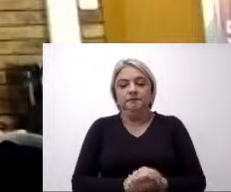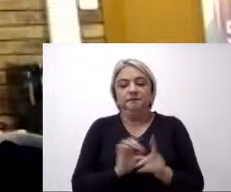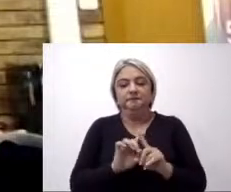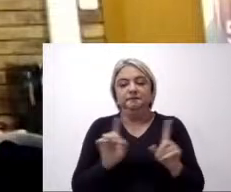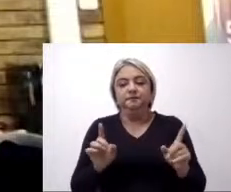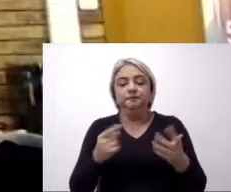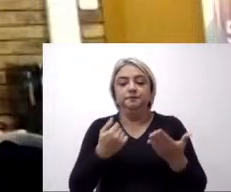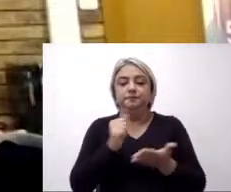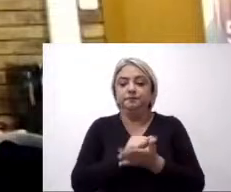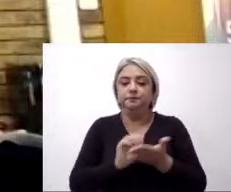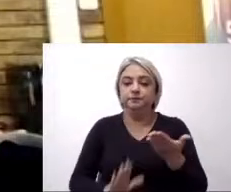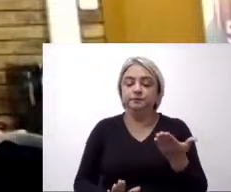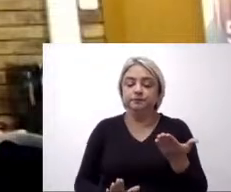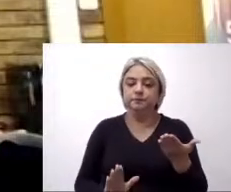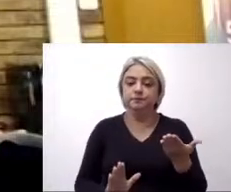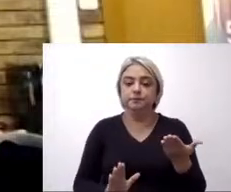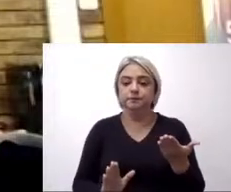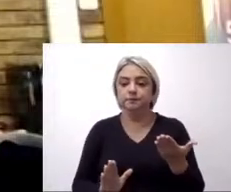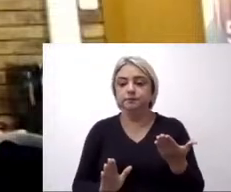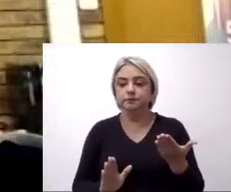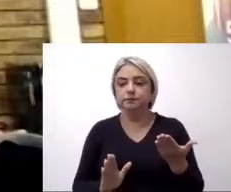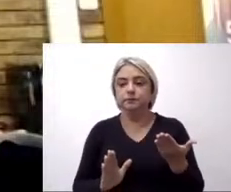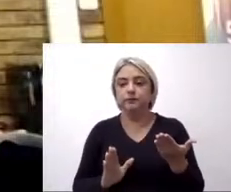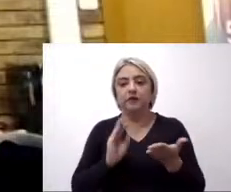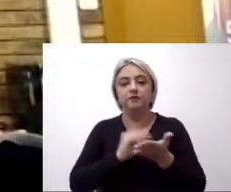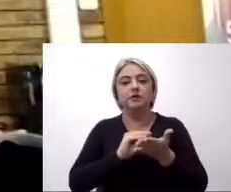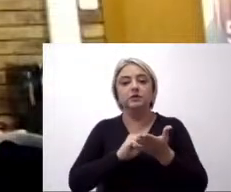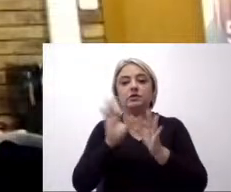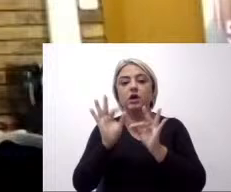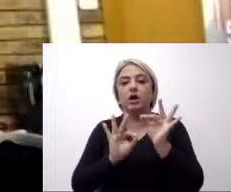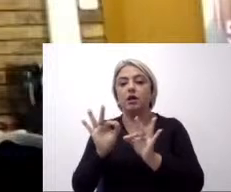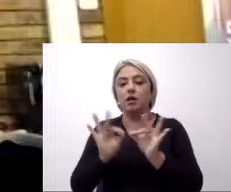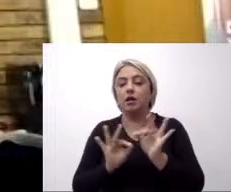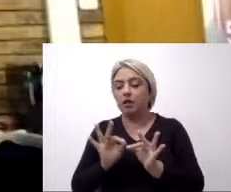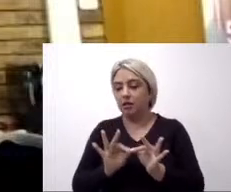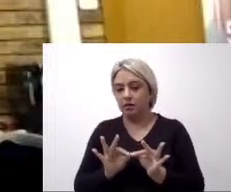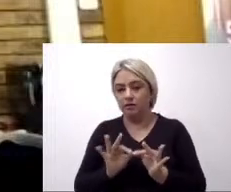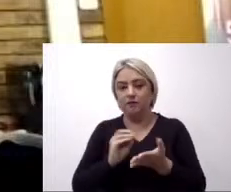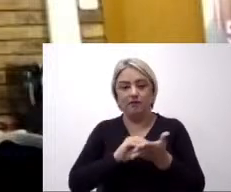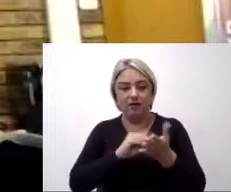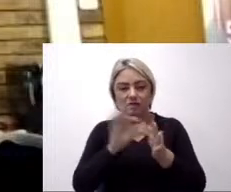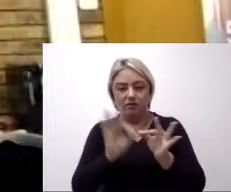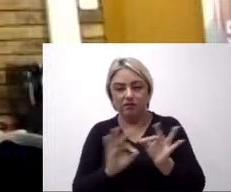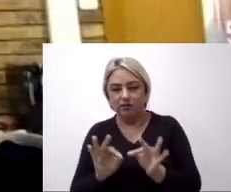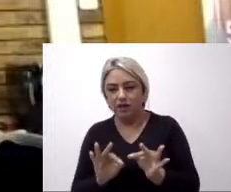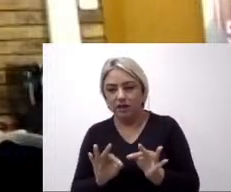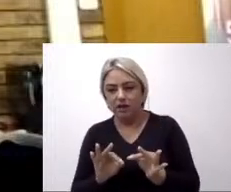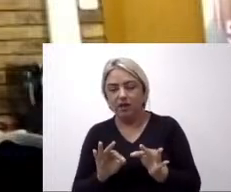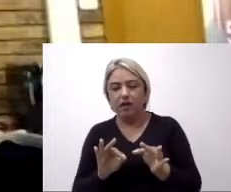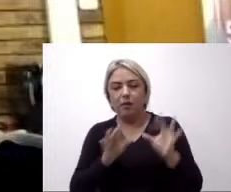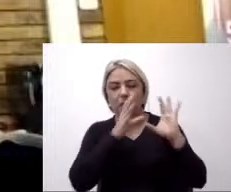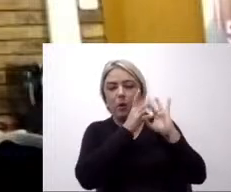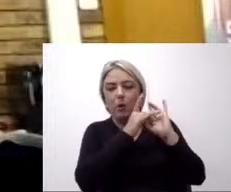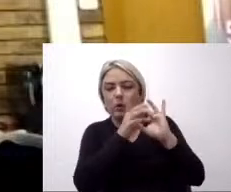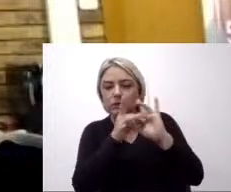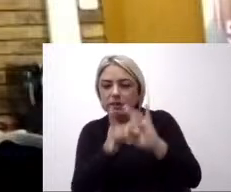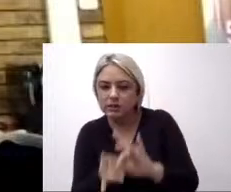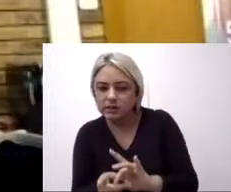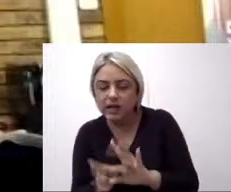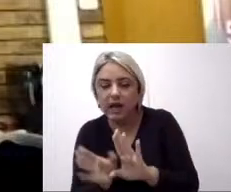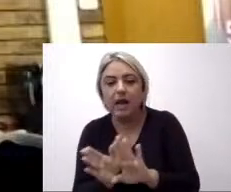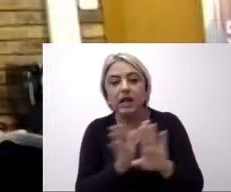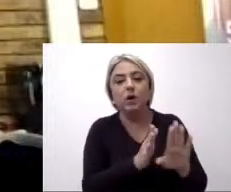you contest, and an ordering one, how you legitimize. And this is why it's not so evident,